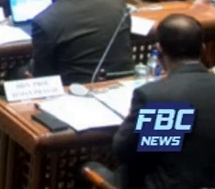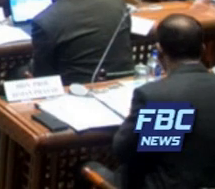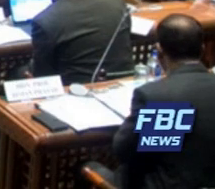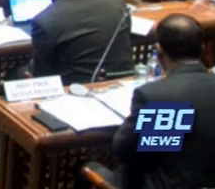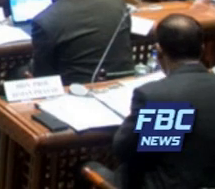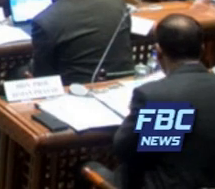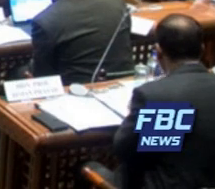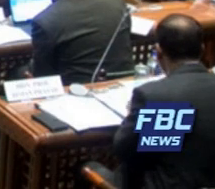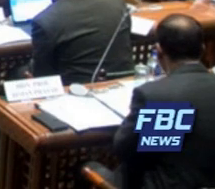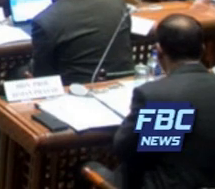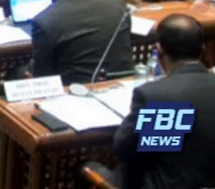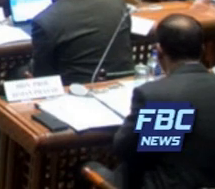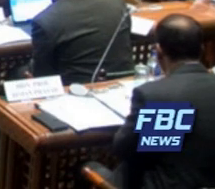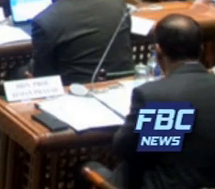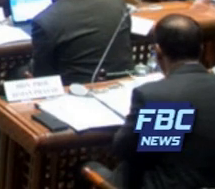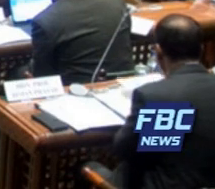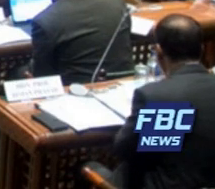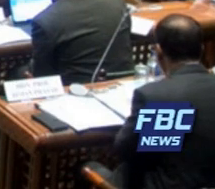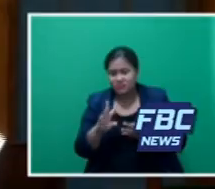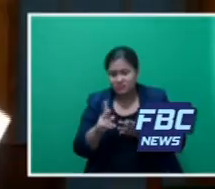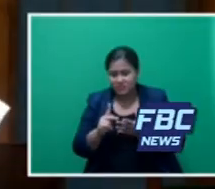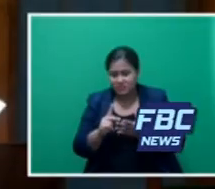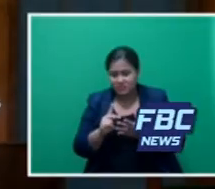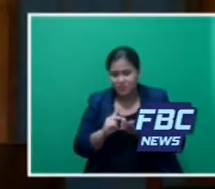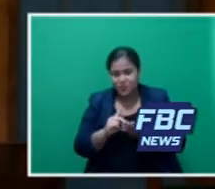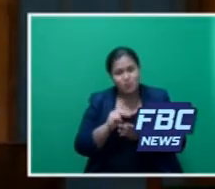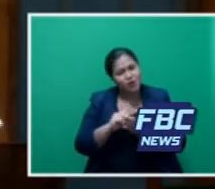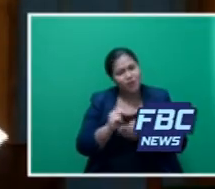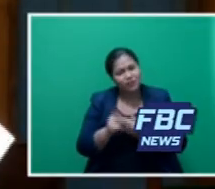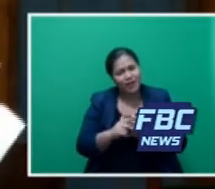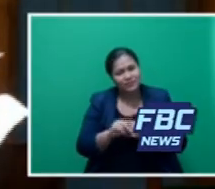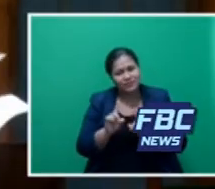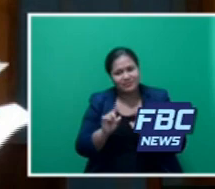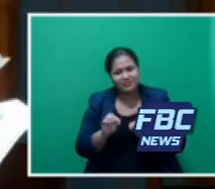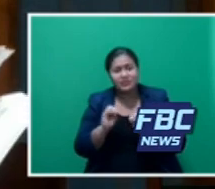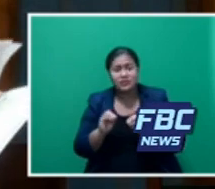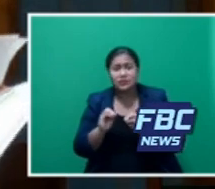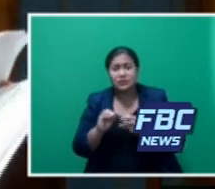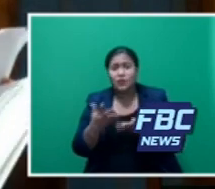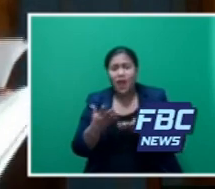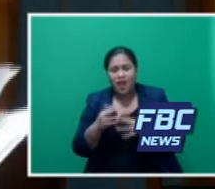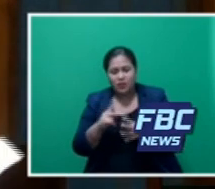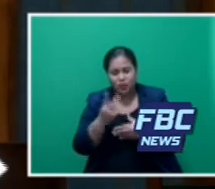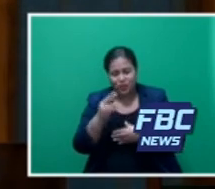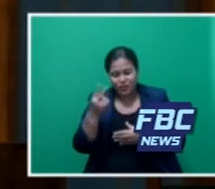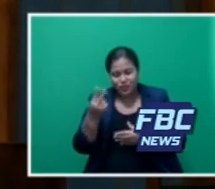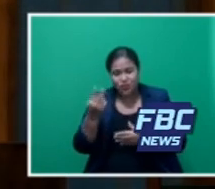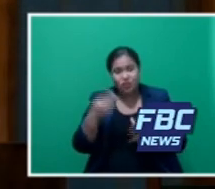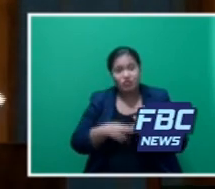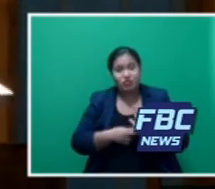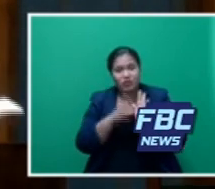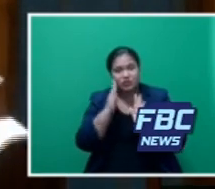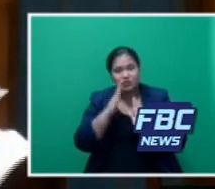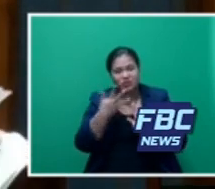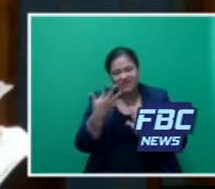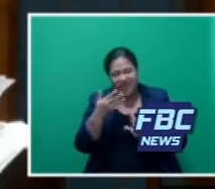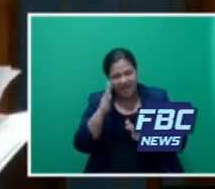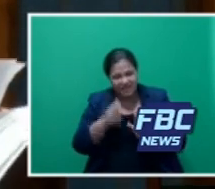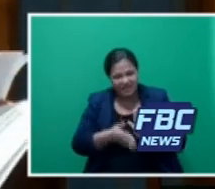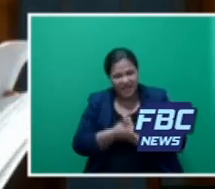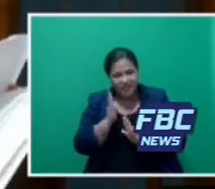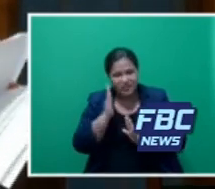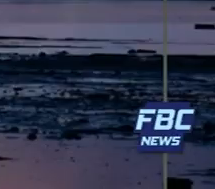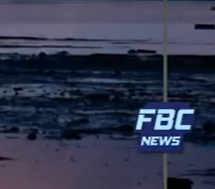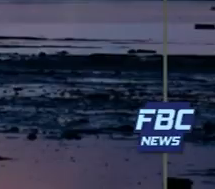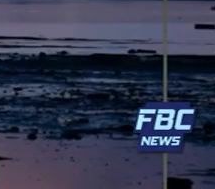So the program was conducted in 22 northern schools, which included 16 primary schools, 5 secondary schools, and 1 special